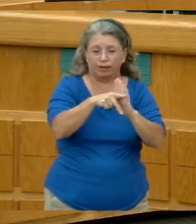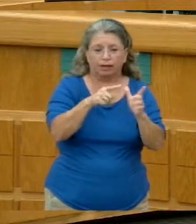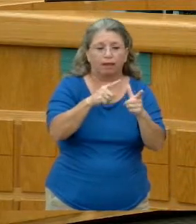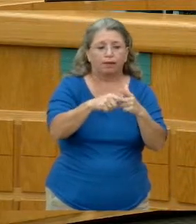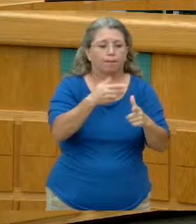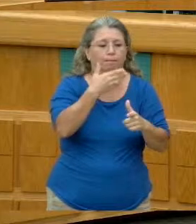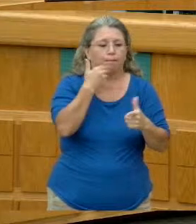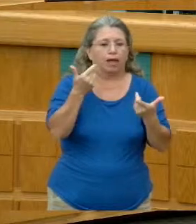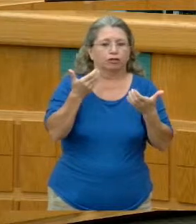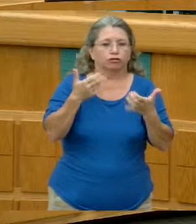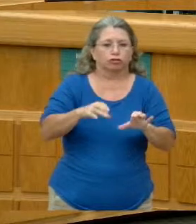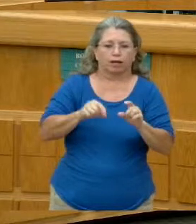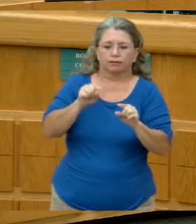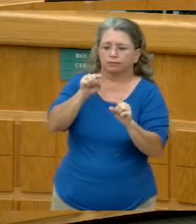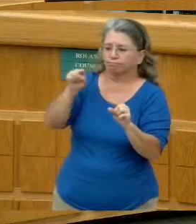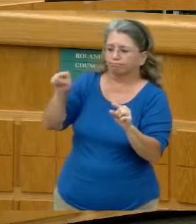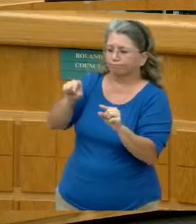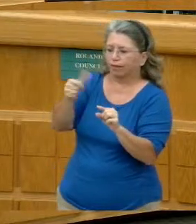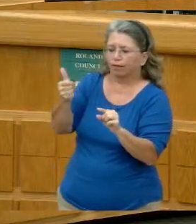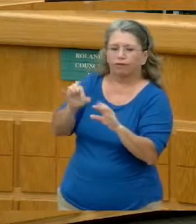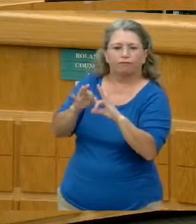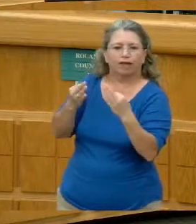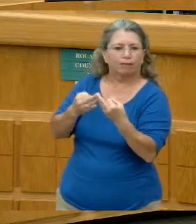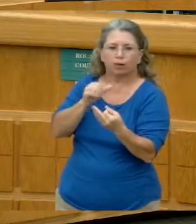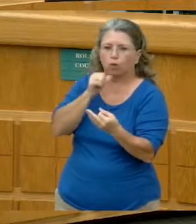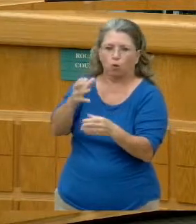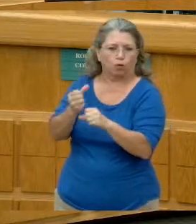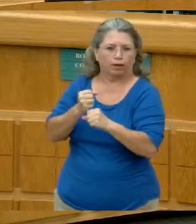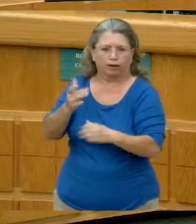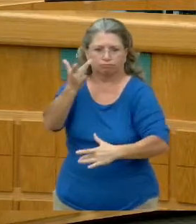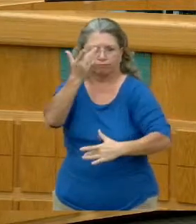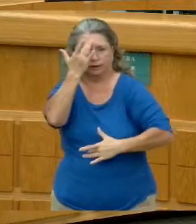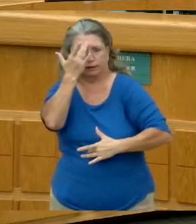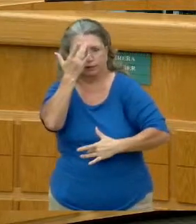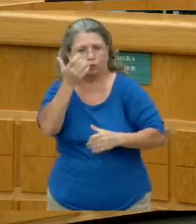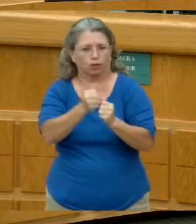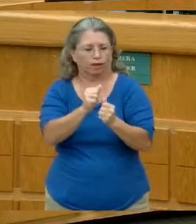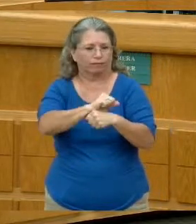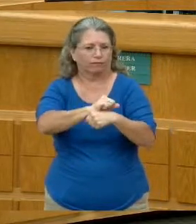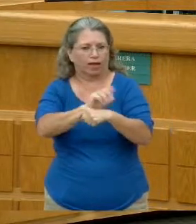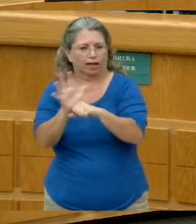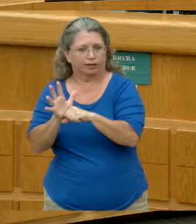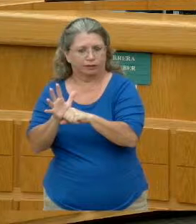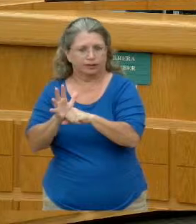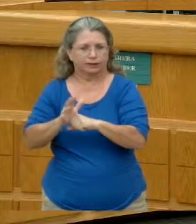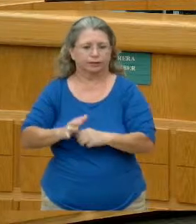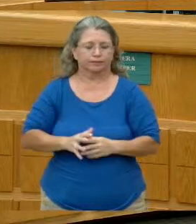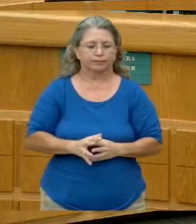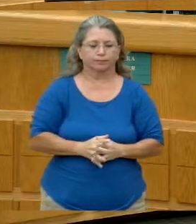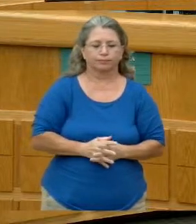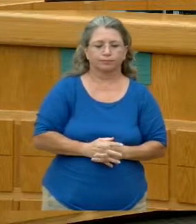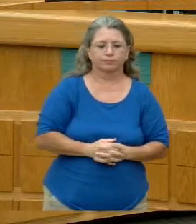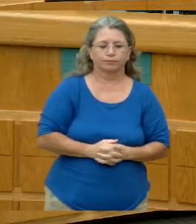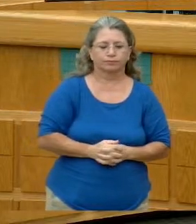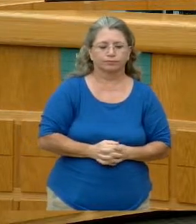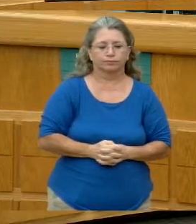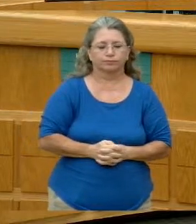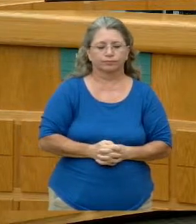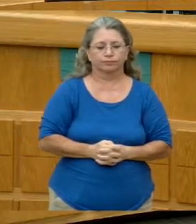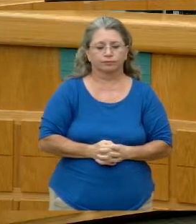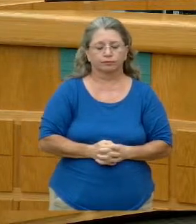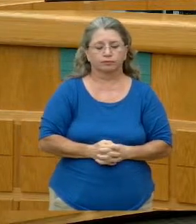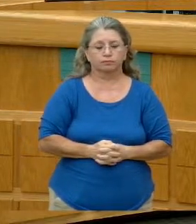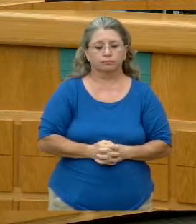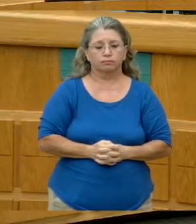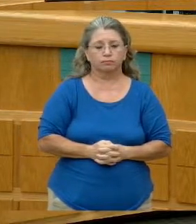and others will not get the virus. ¿Cómo se debe cuidar adecuadamente a un bebé que dio positivo para COVID-19? De la